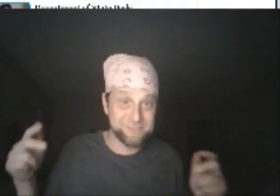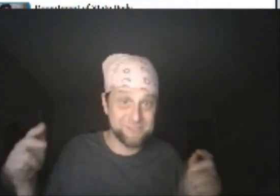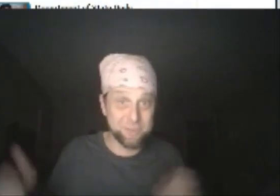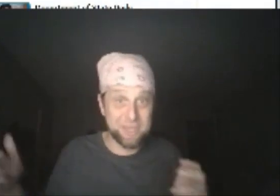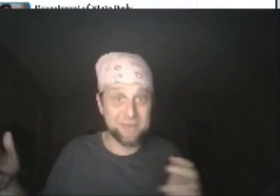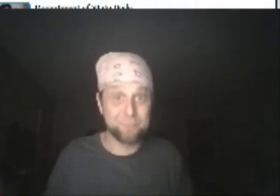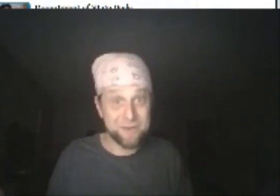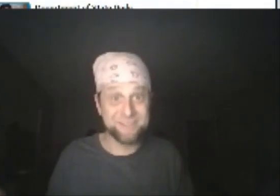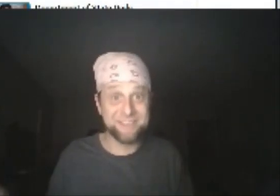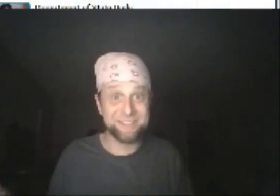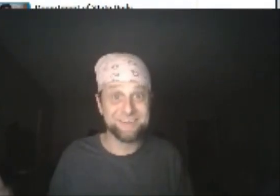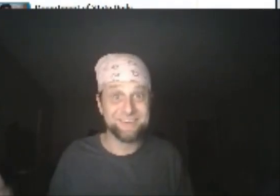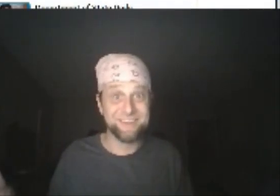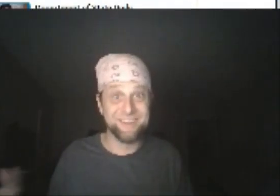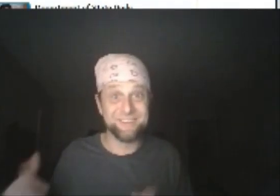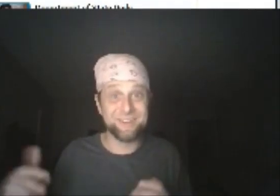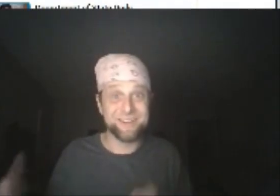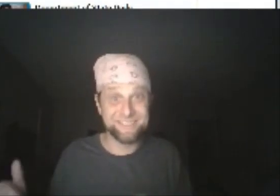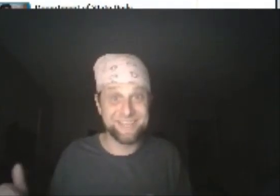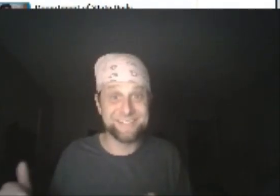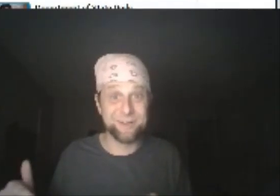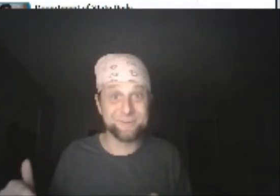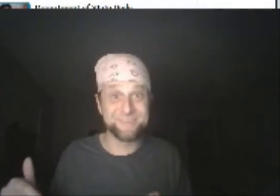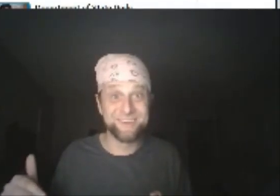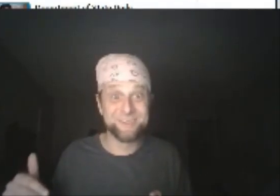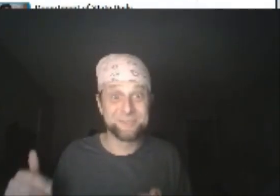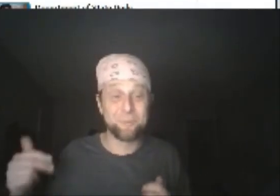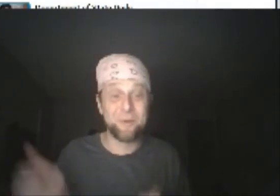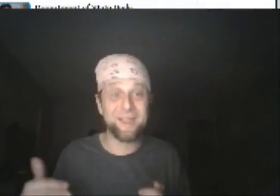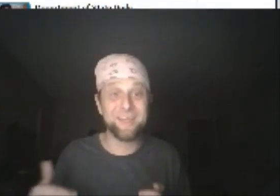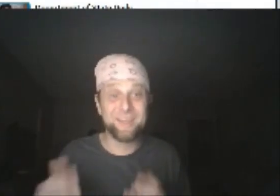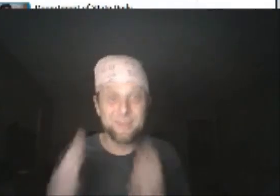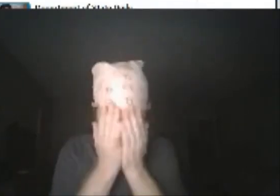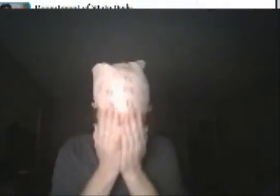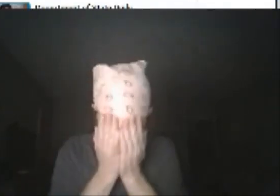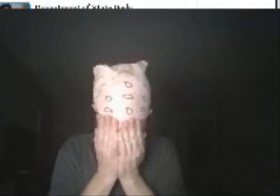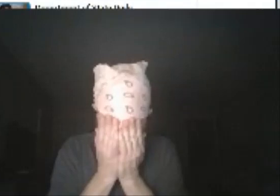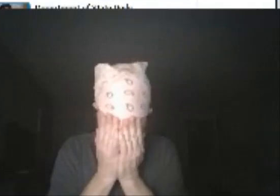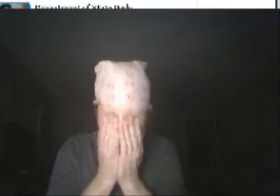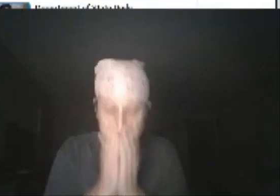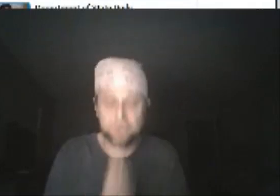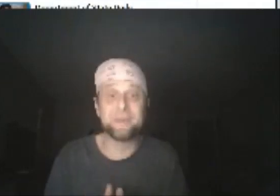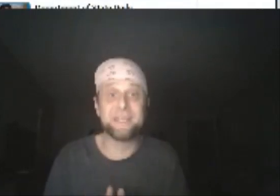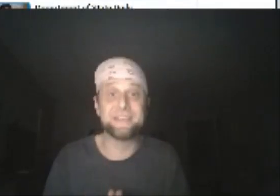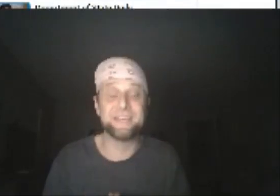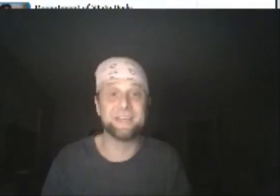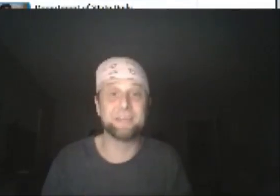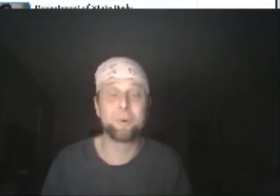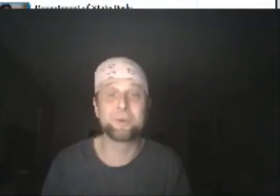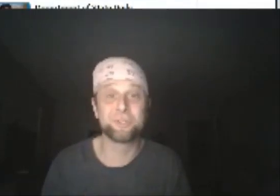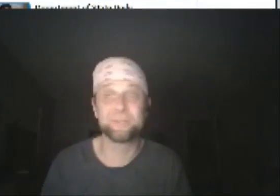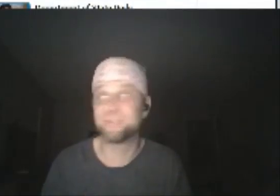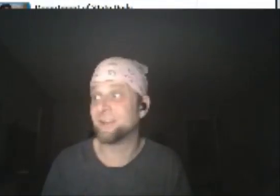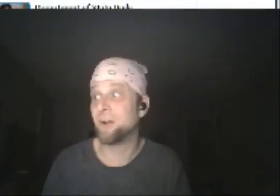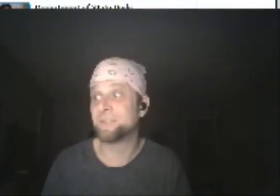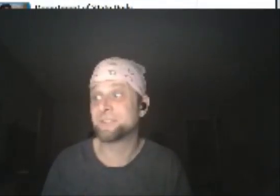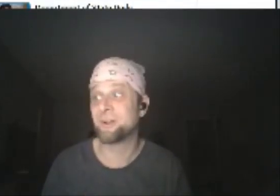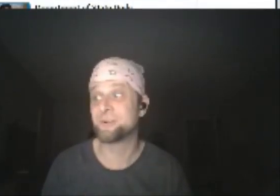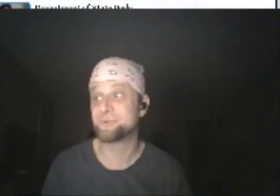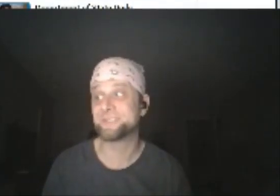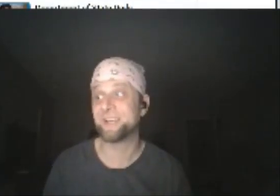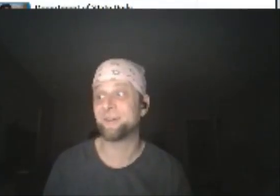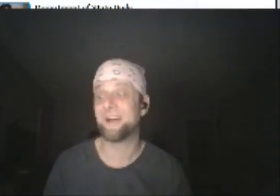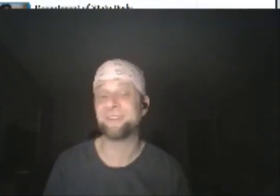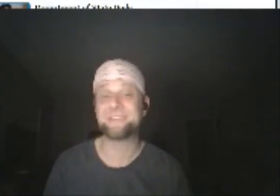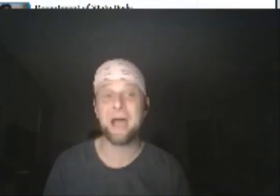France, the UK, and Britain did. And the United States helped. So why? Germany did, and Portugal did, and all these